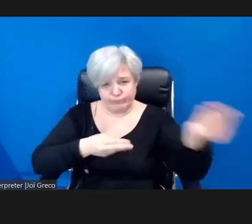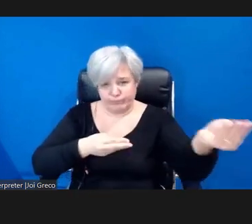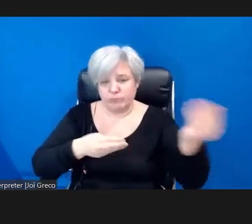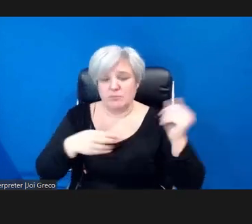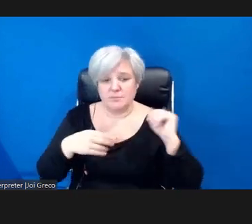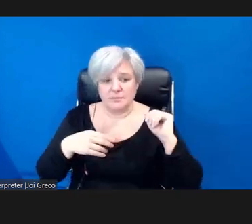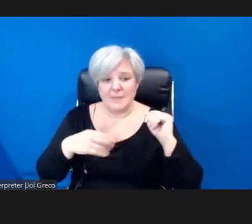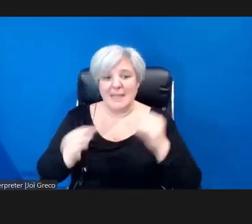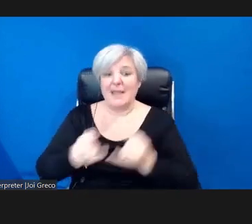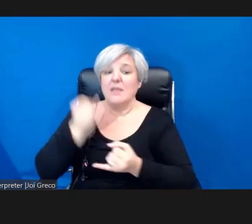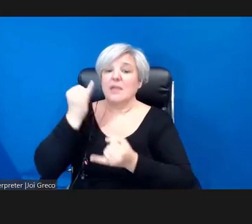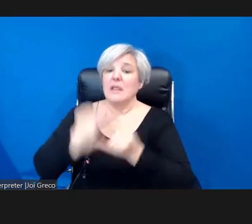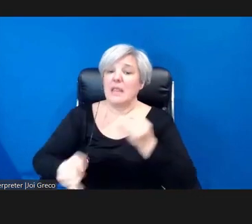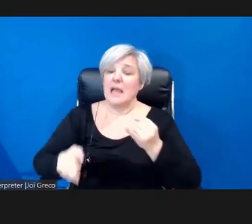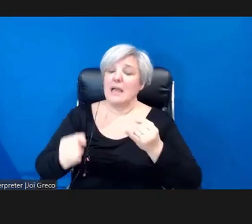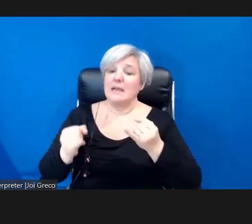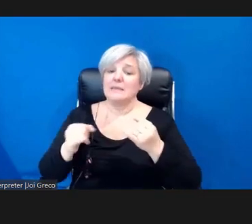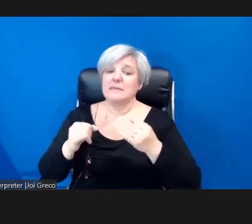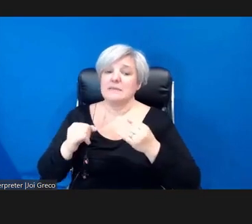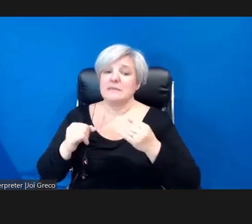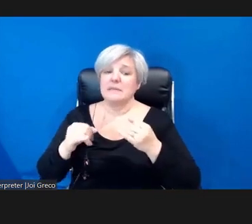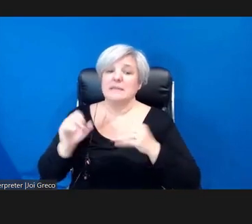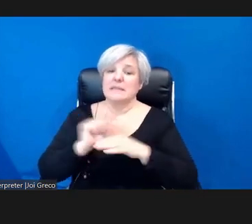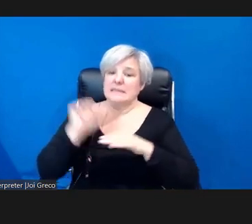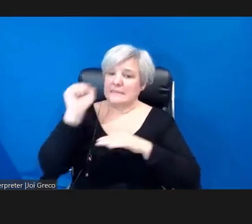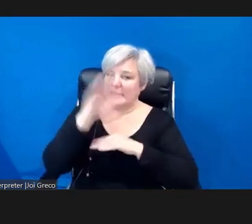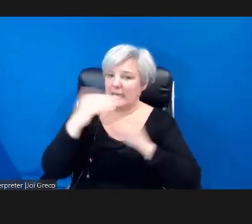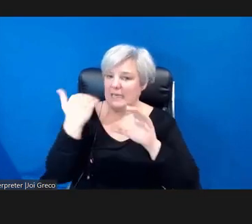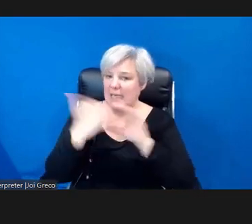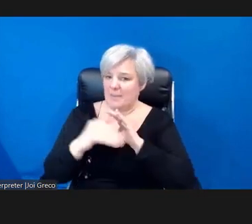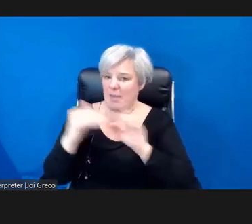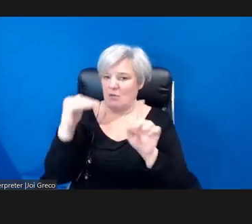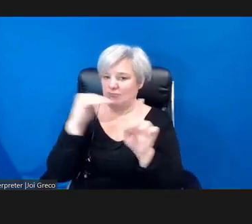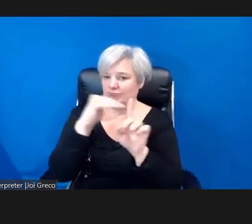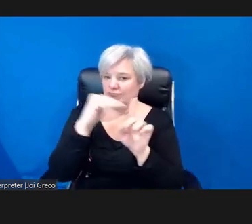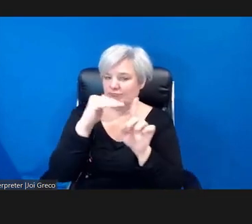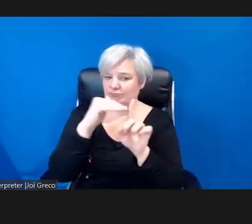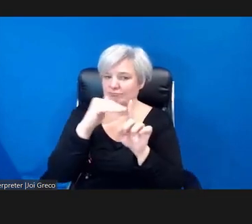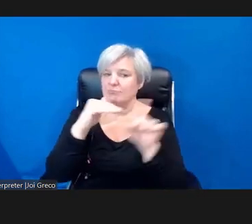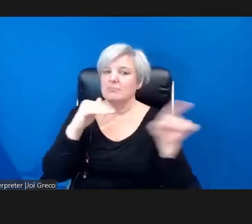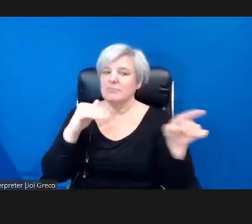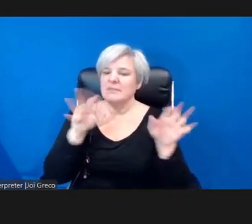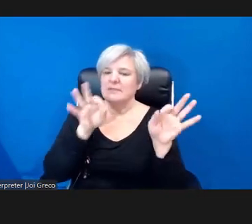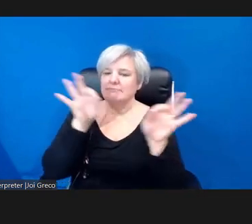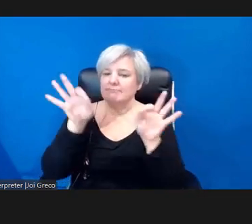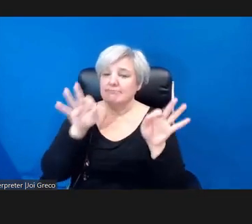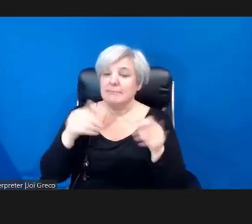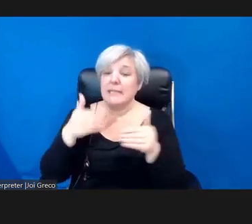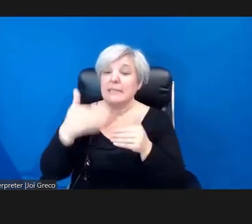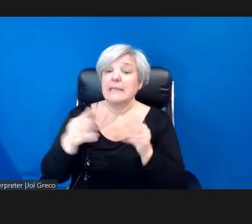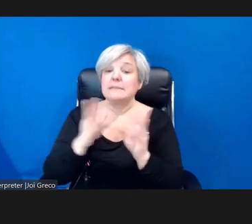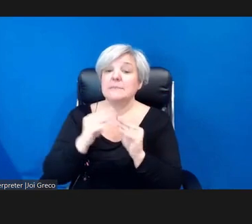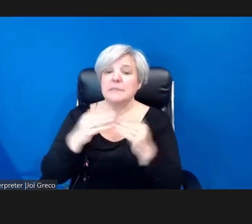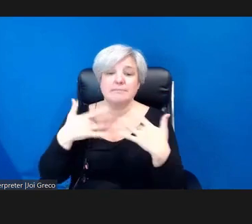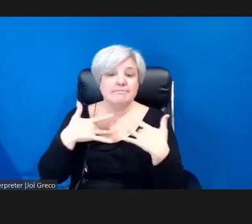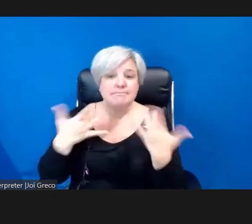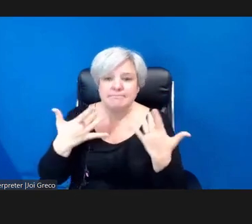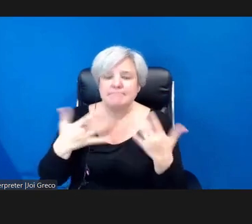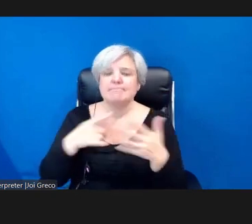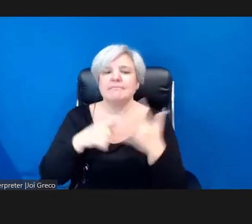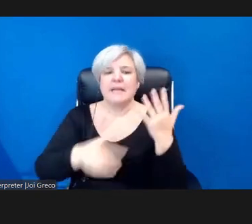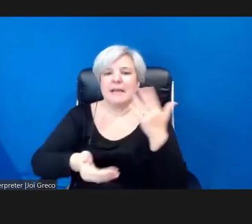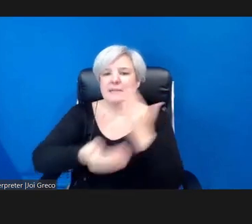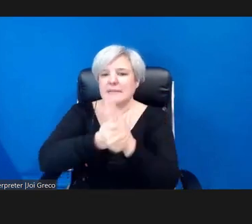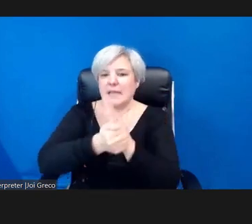The last part of this step is to send an email reminder with details for the upcoming meeting and attach the